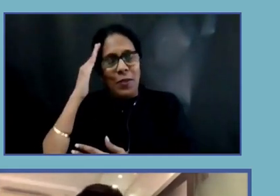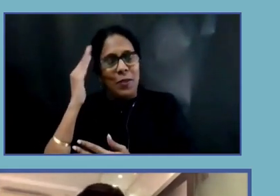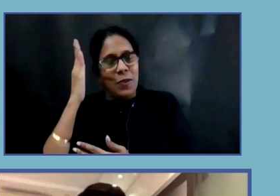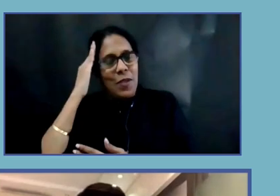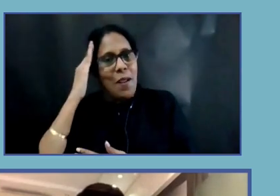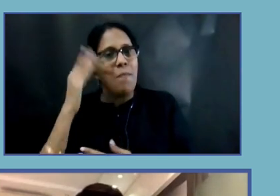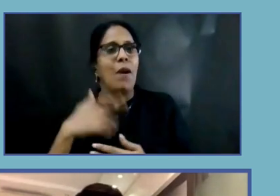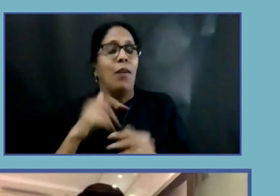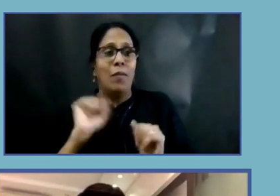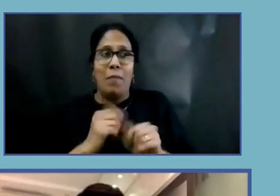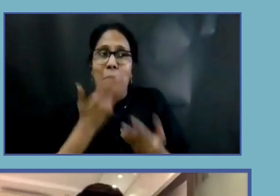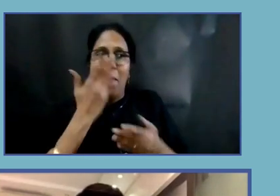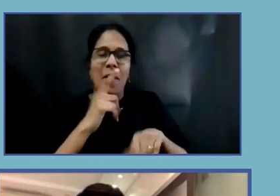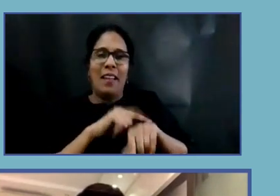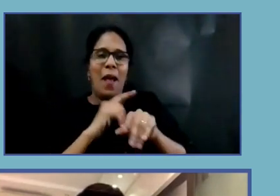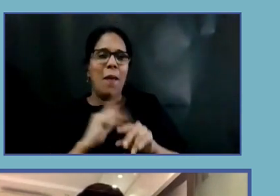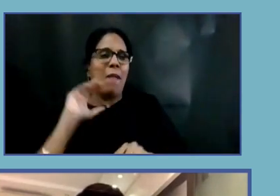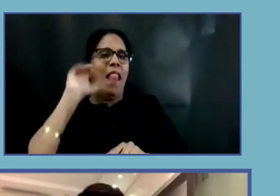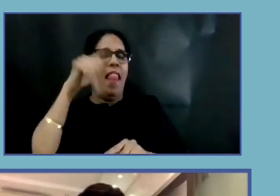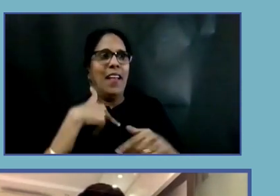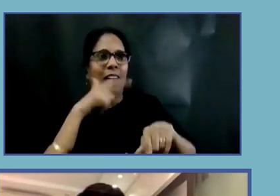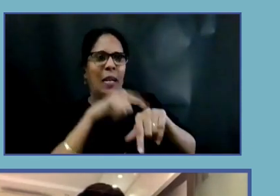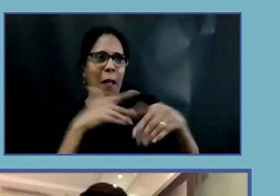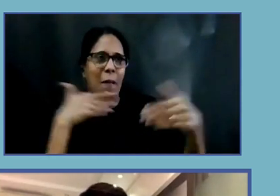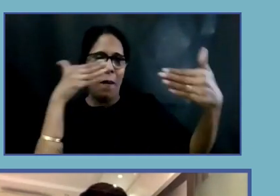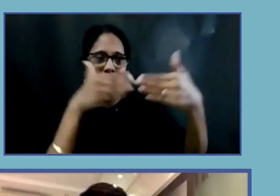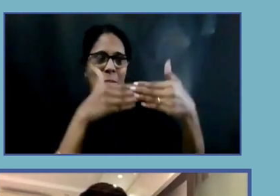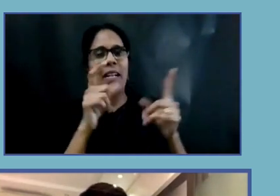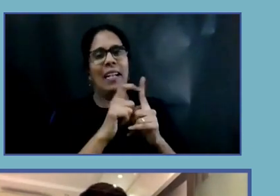an appointment from you and I'll come and meet you in Delhi someday.